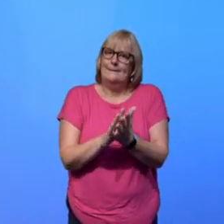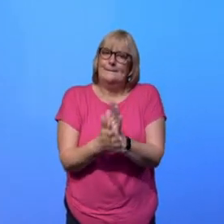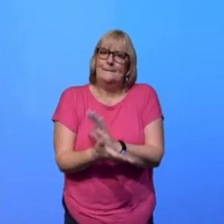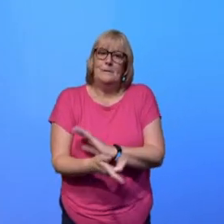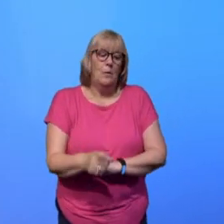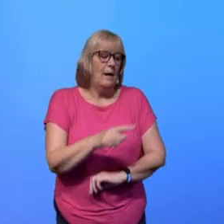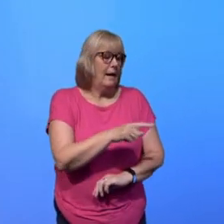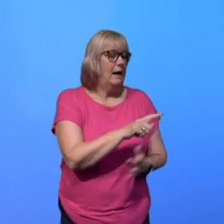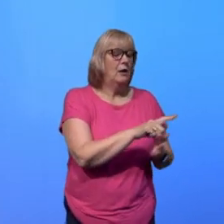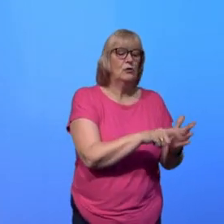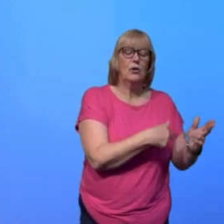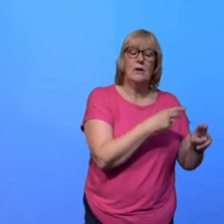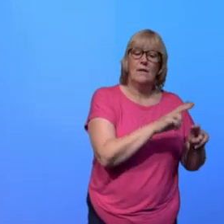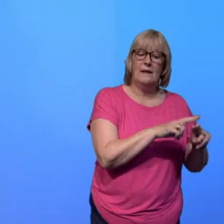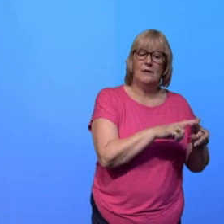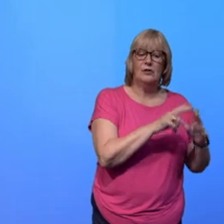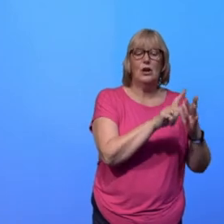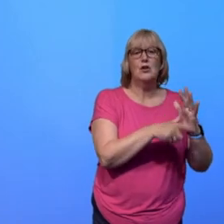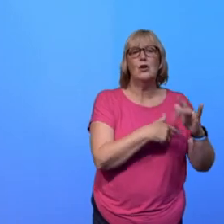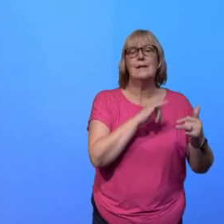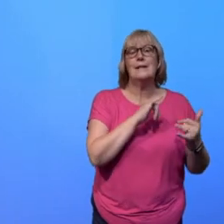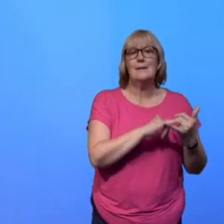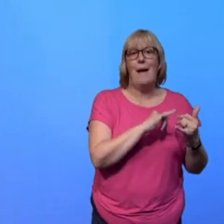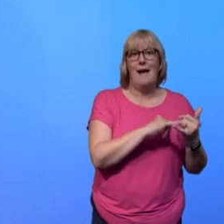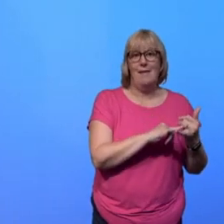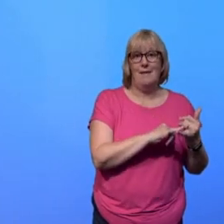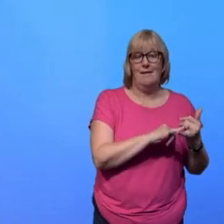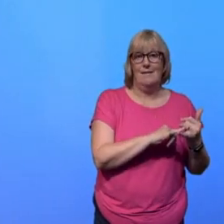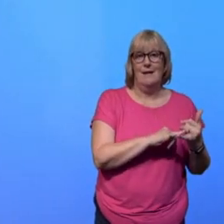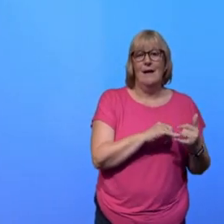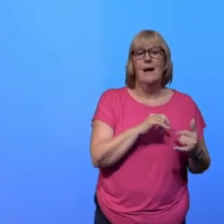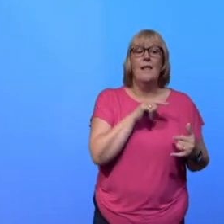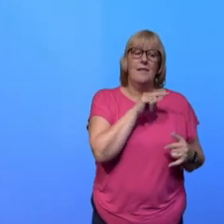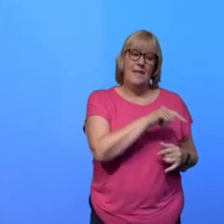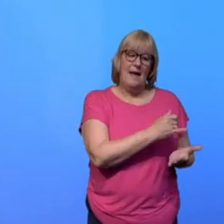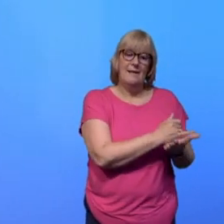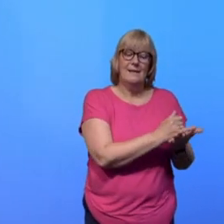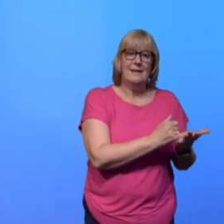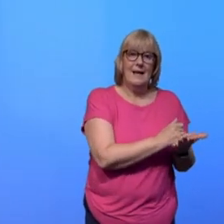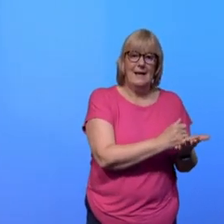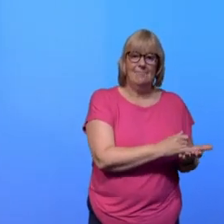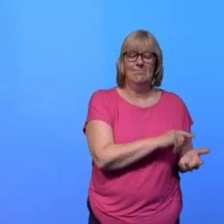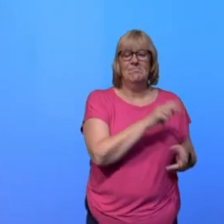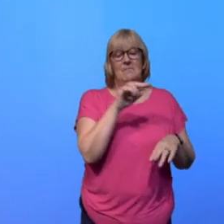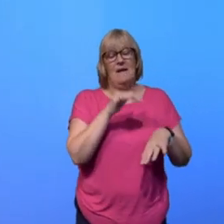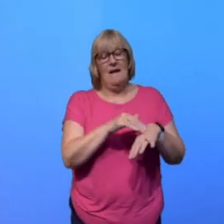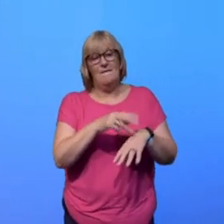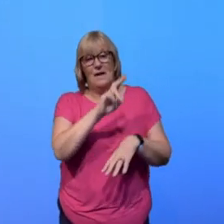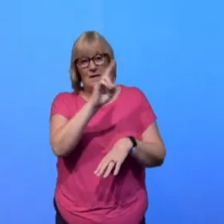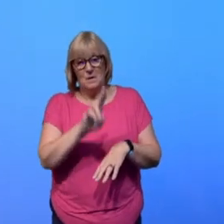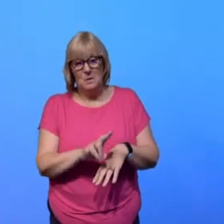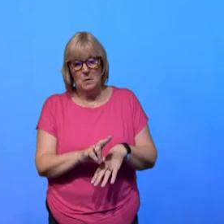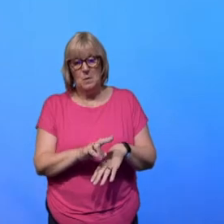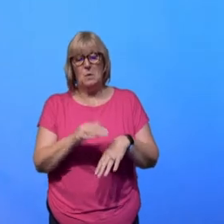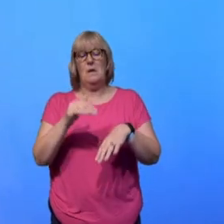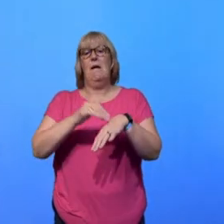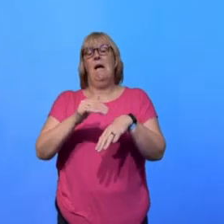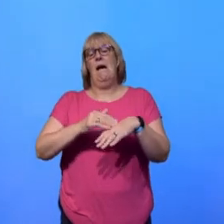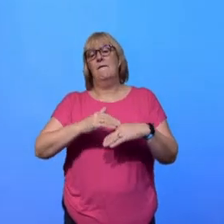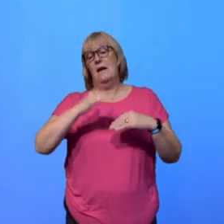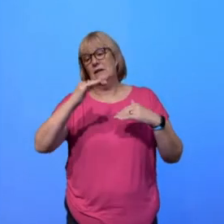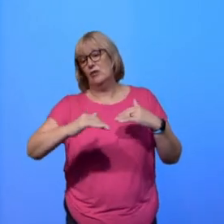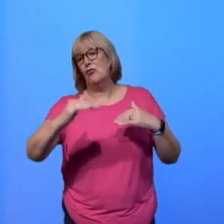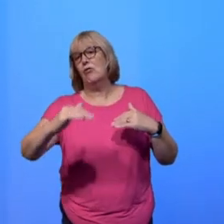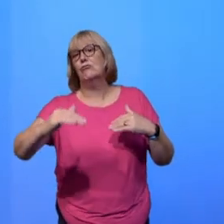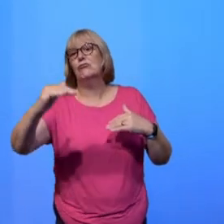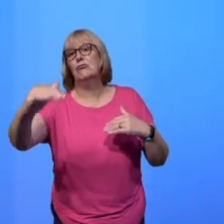So I think the door is shutting to so many boys and girls hearing the gospel in those schools. But their sin has